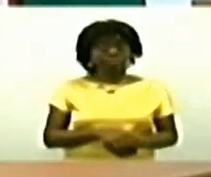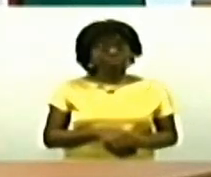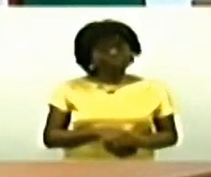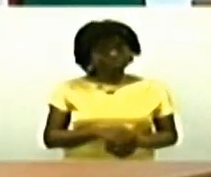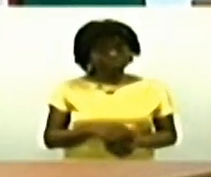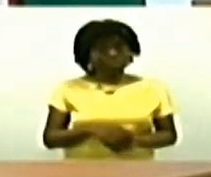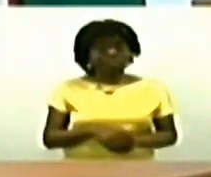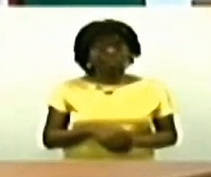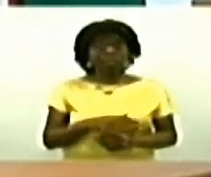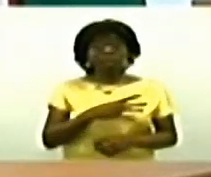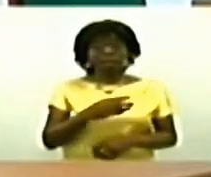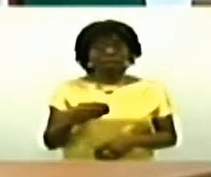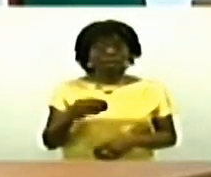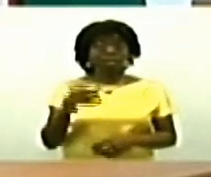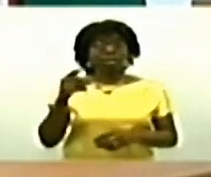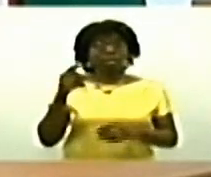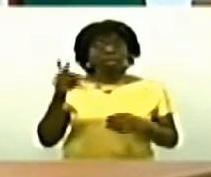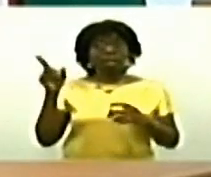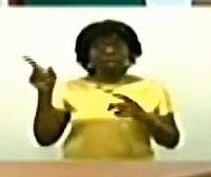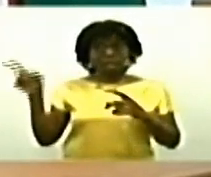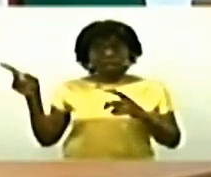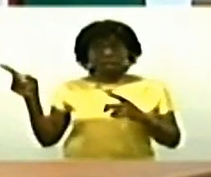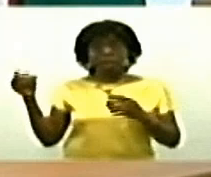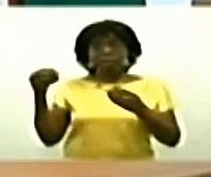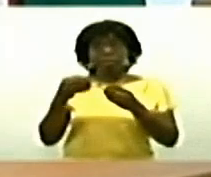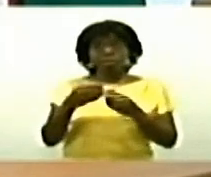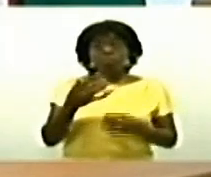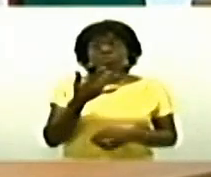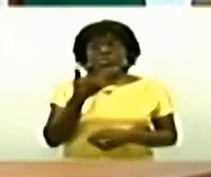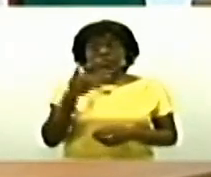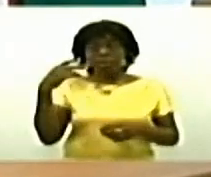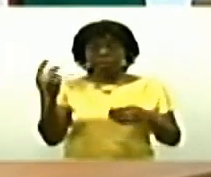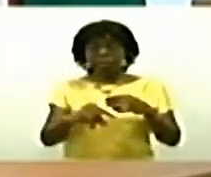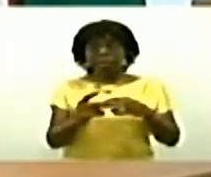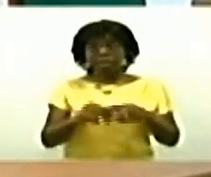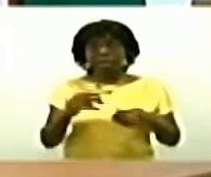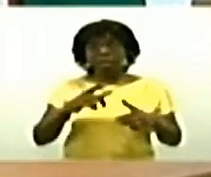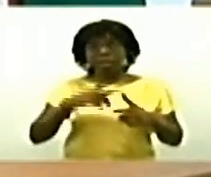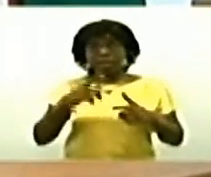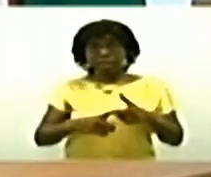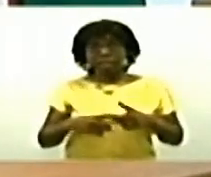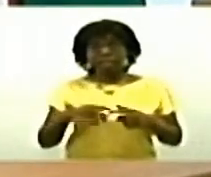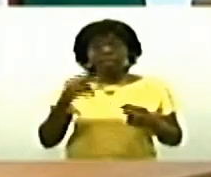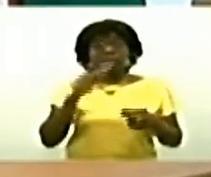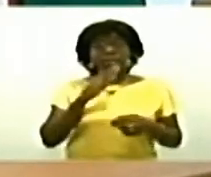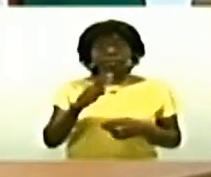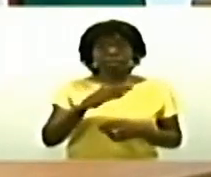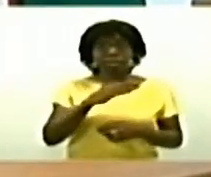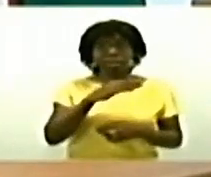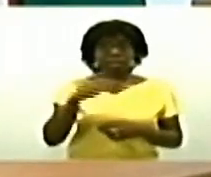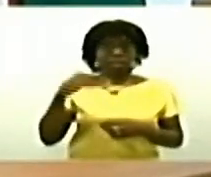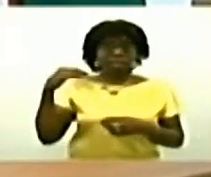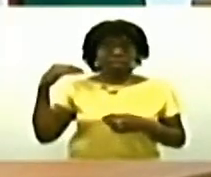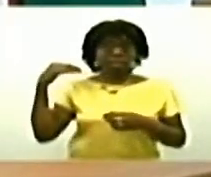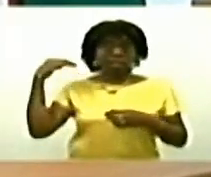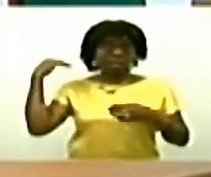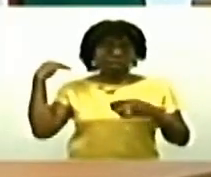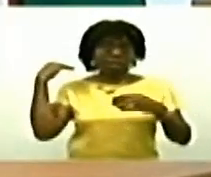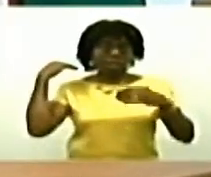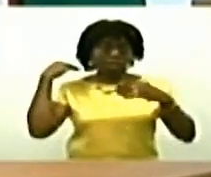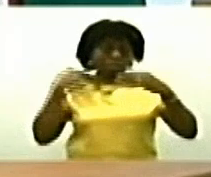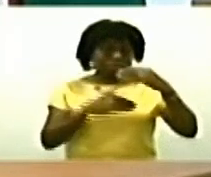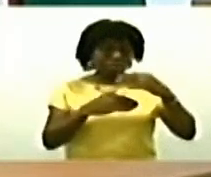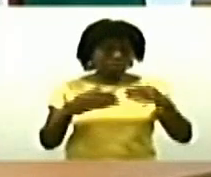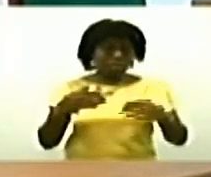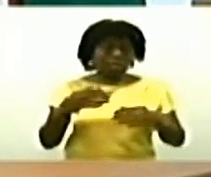Yes? And I more prefer the flogging than to be executed at the end of a police